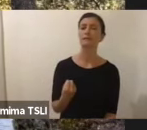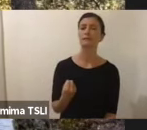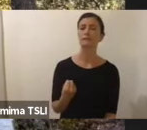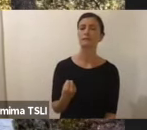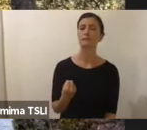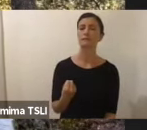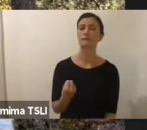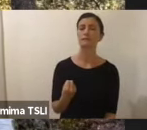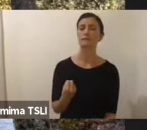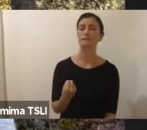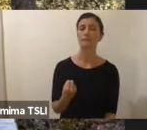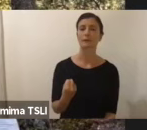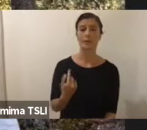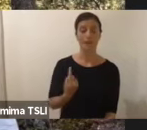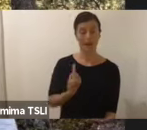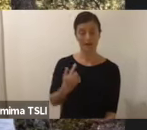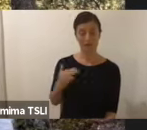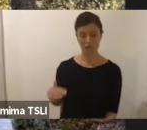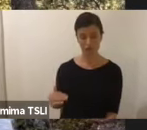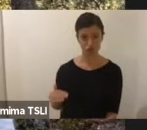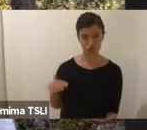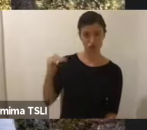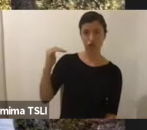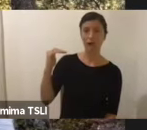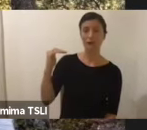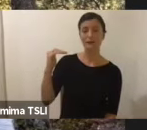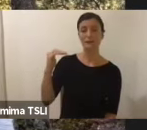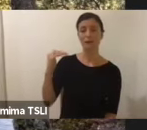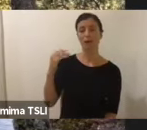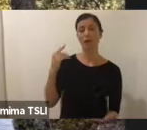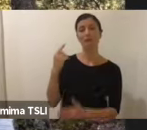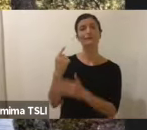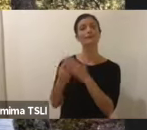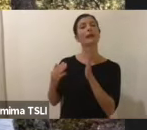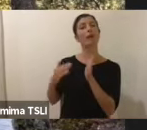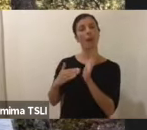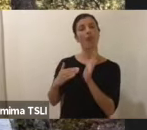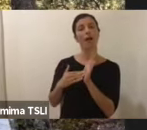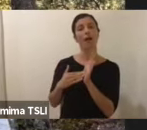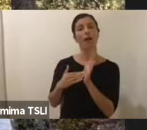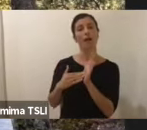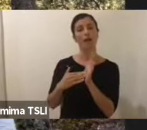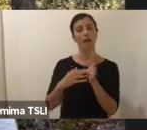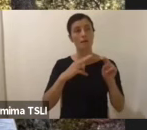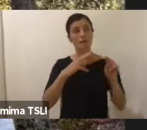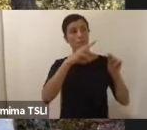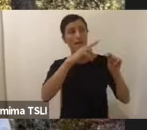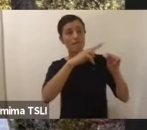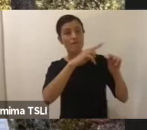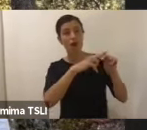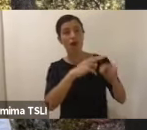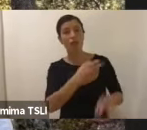was also raised by a single mother you know which has a lot of stigma and and my father was a pretty severe drug addict